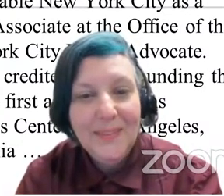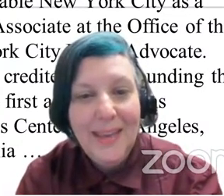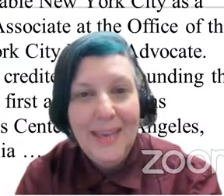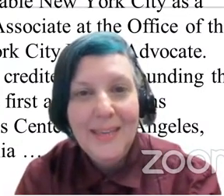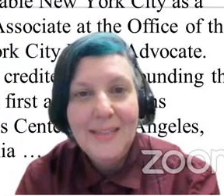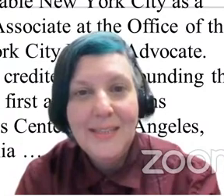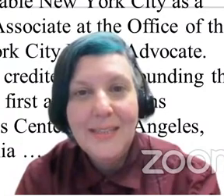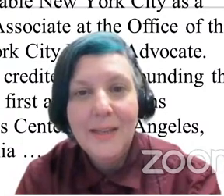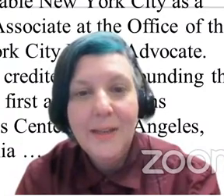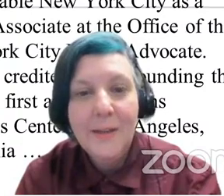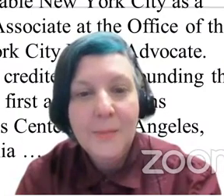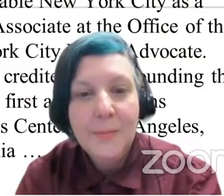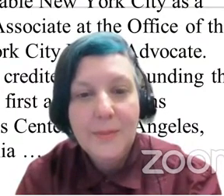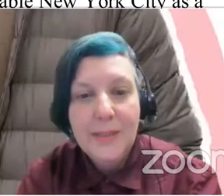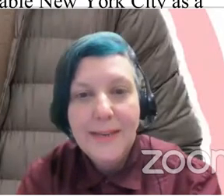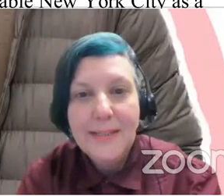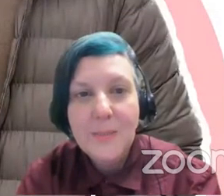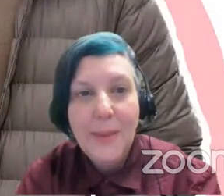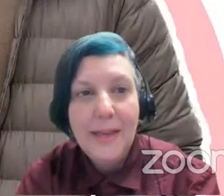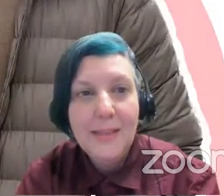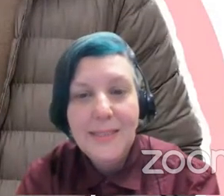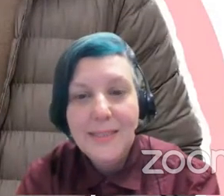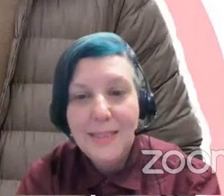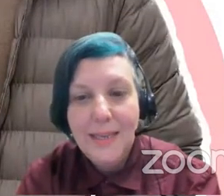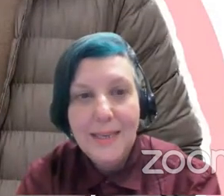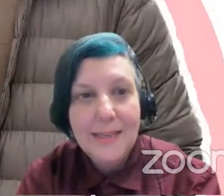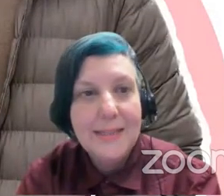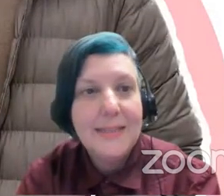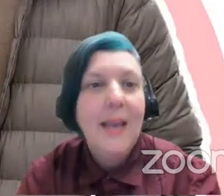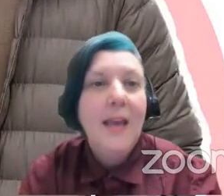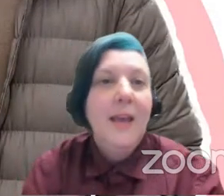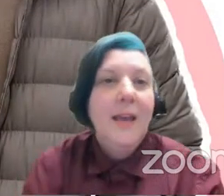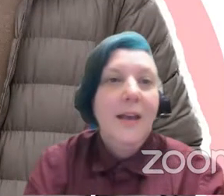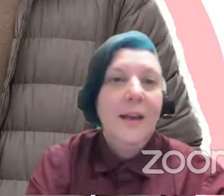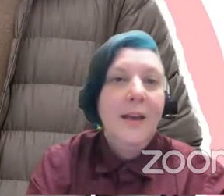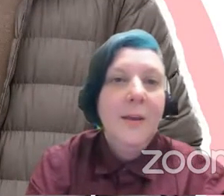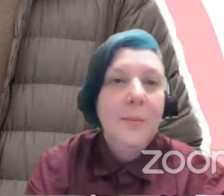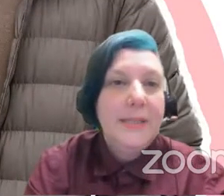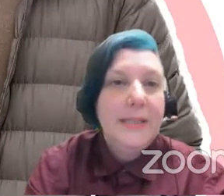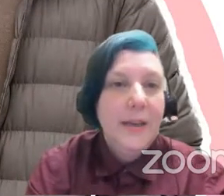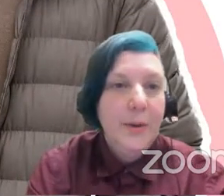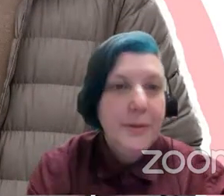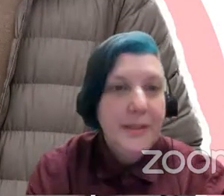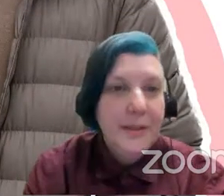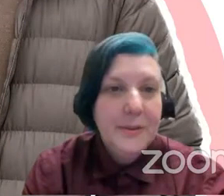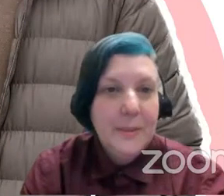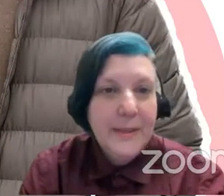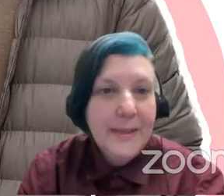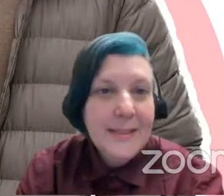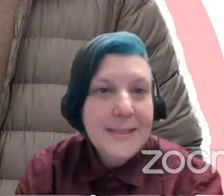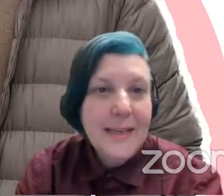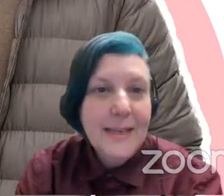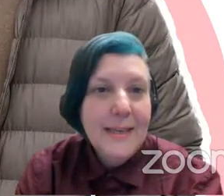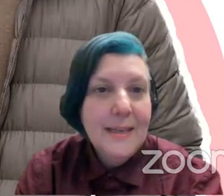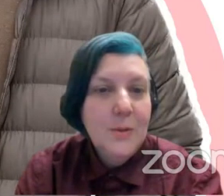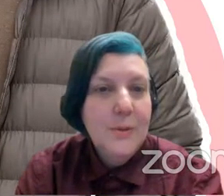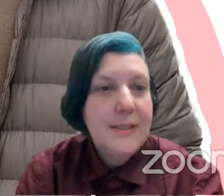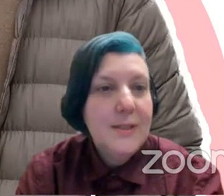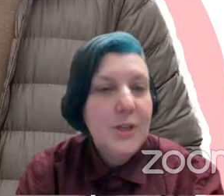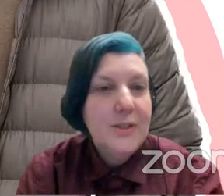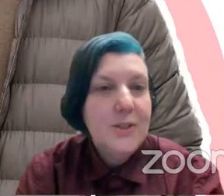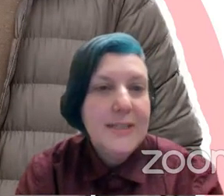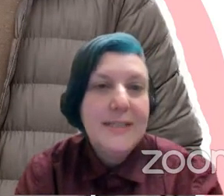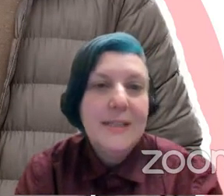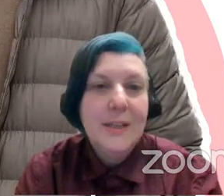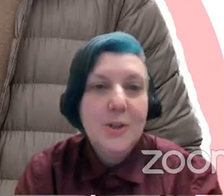Okay. And the next panelist is Mateo Guerrero Taberas,